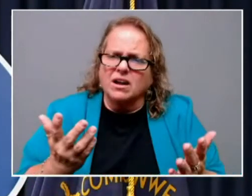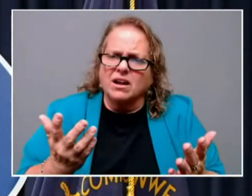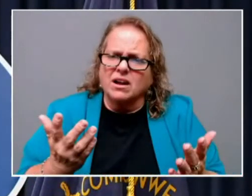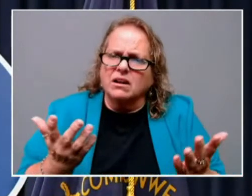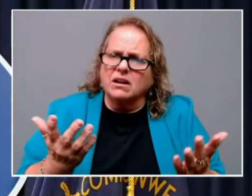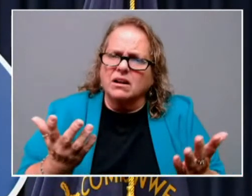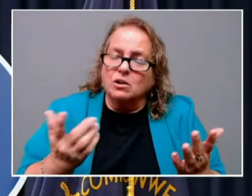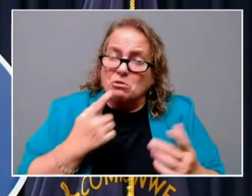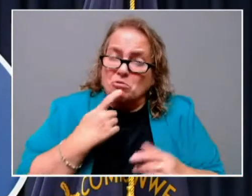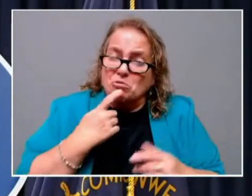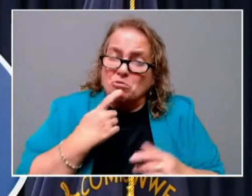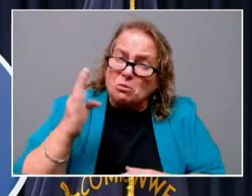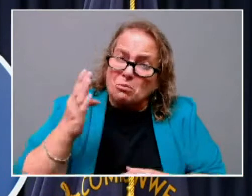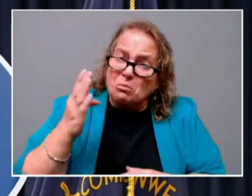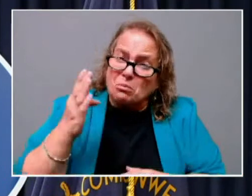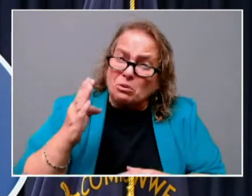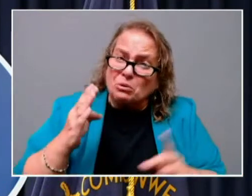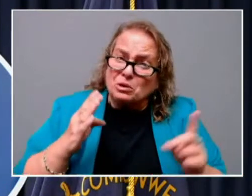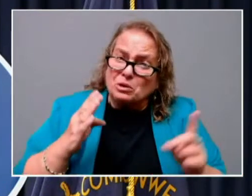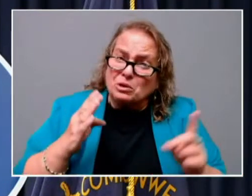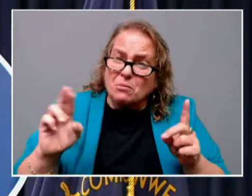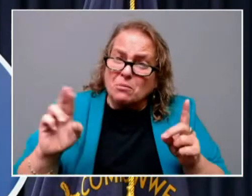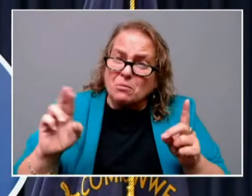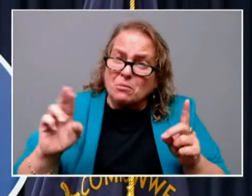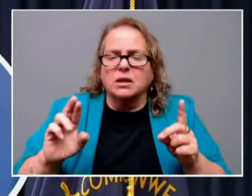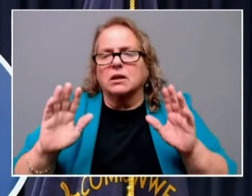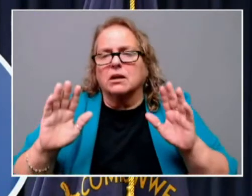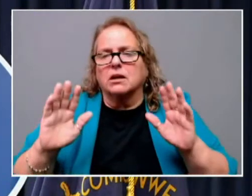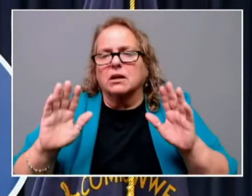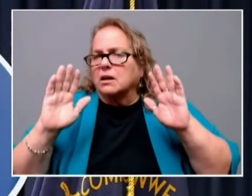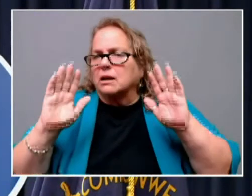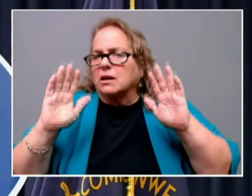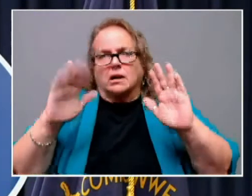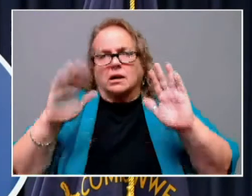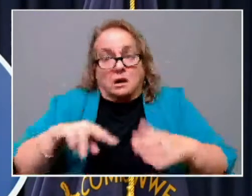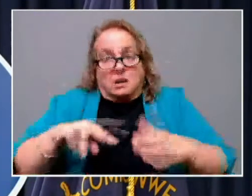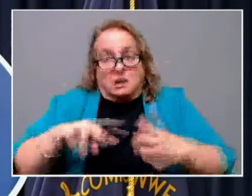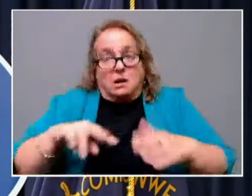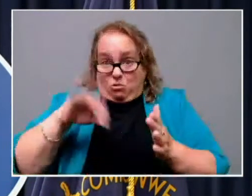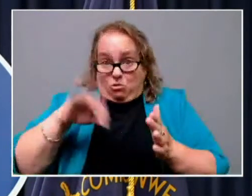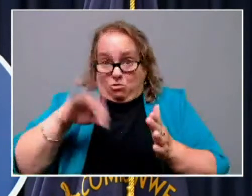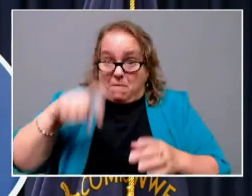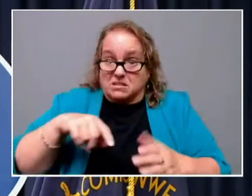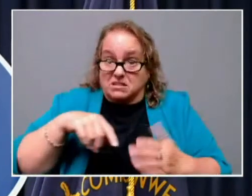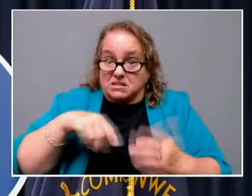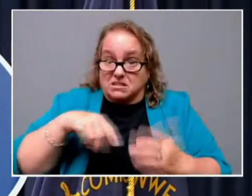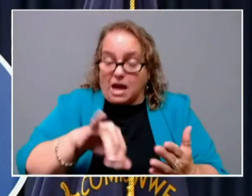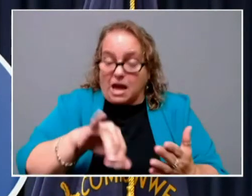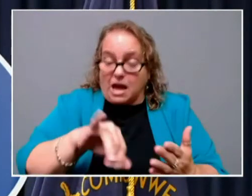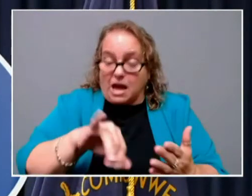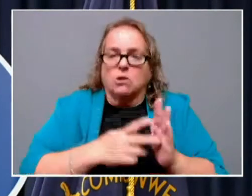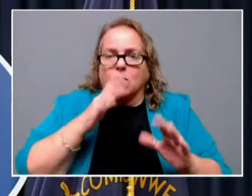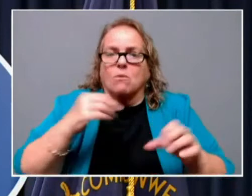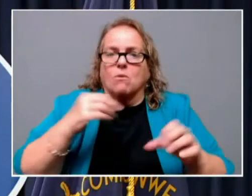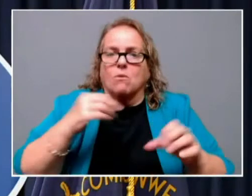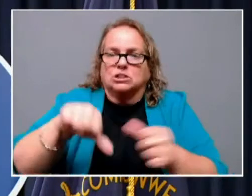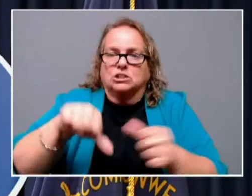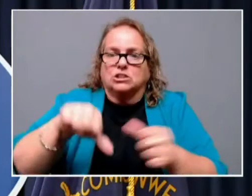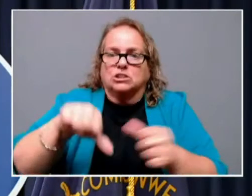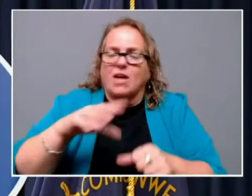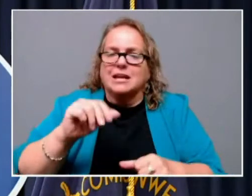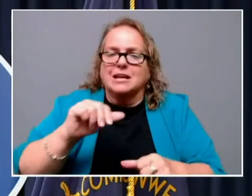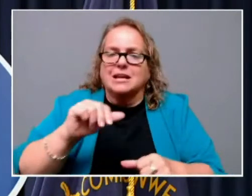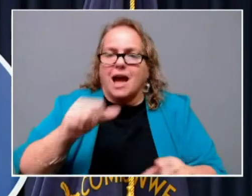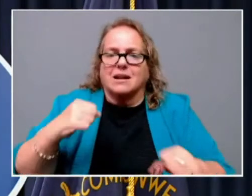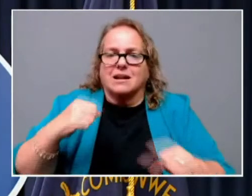that, we're going to continue to fight this thing longer than we have to, because we'll be fighting each other instead of the virus. And more people